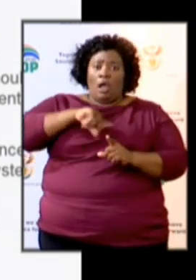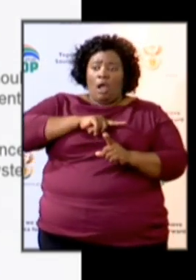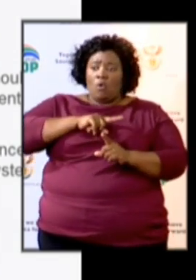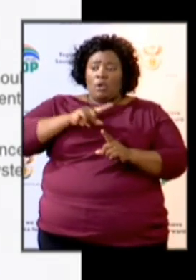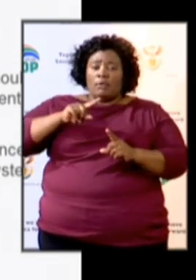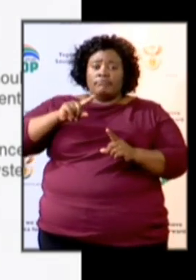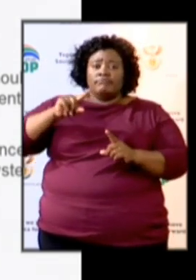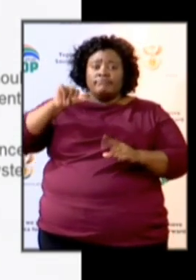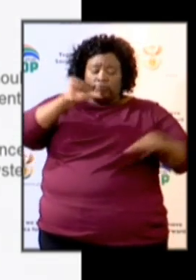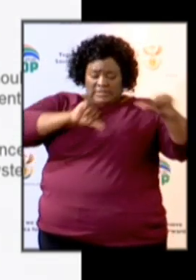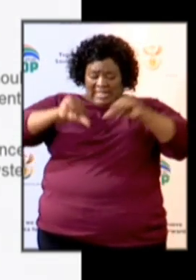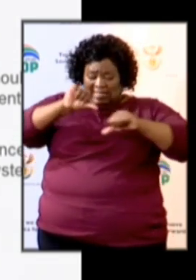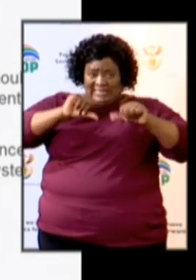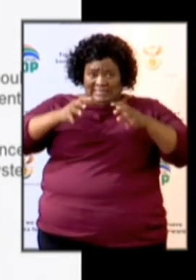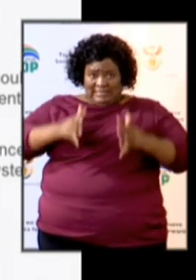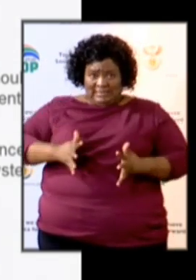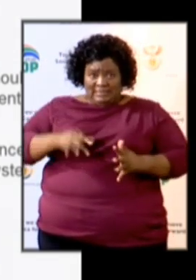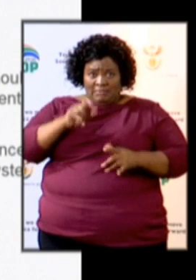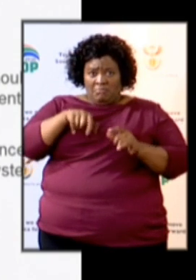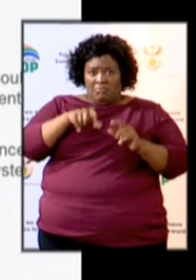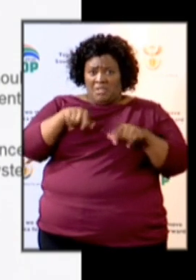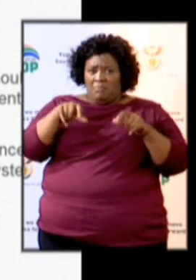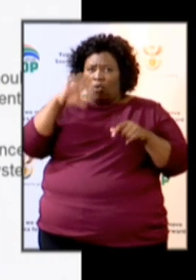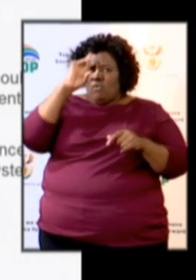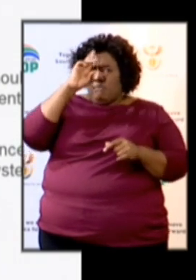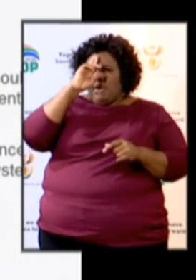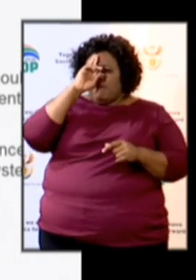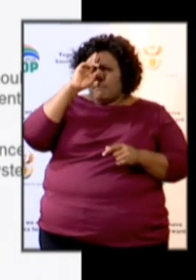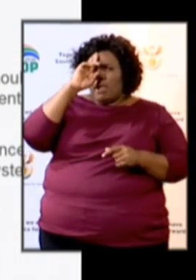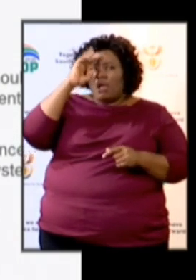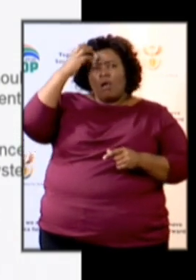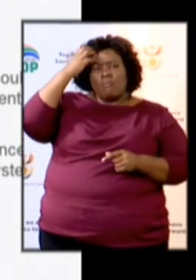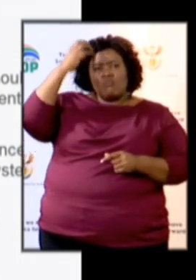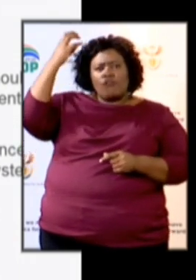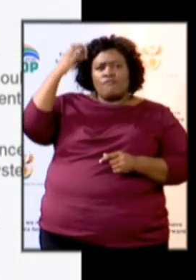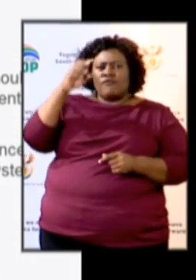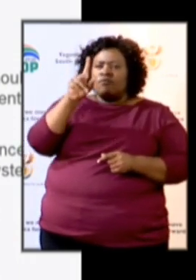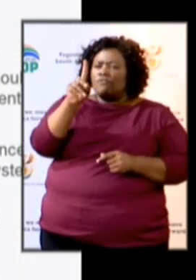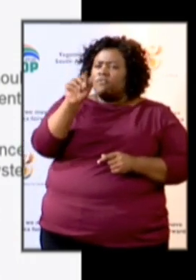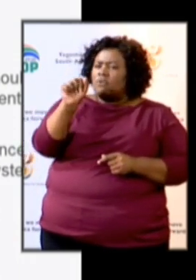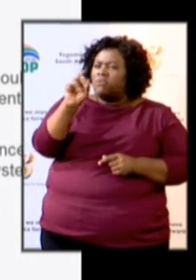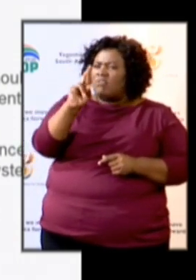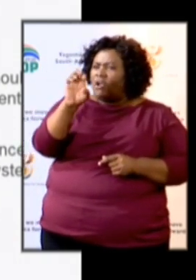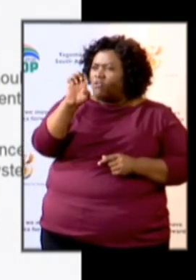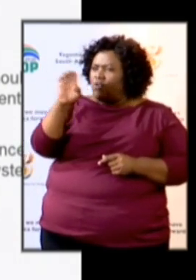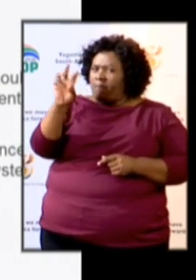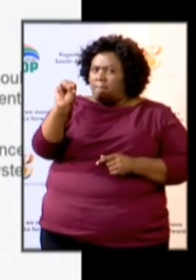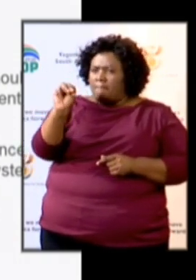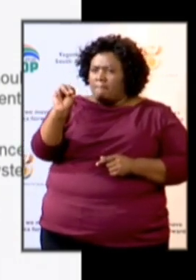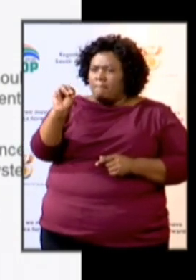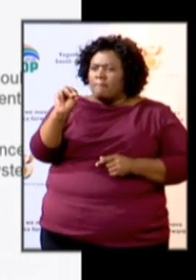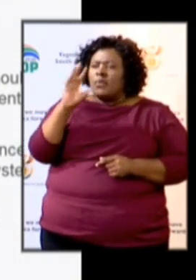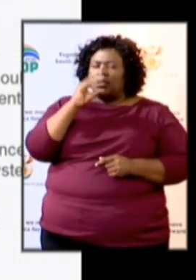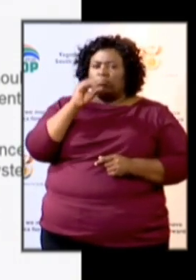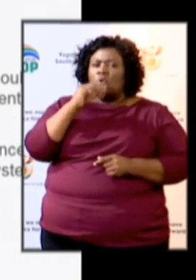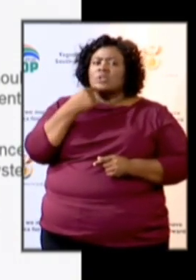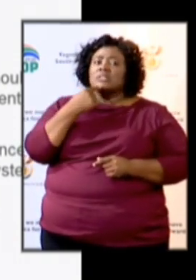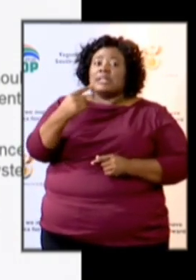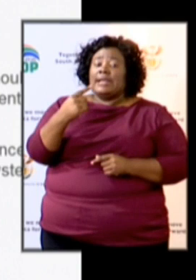scientists, you remember when Professor Karim spoke, he said, workers,